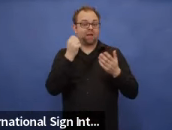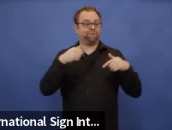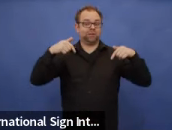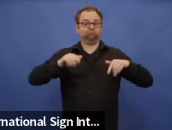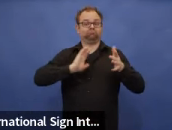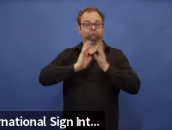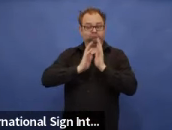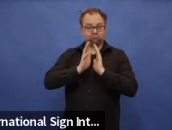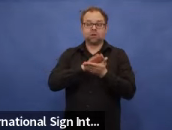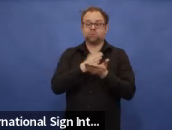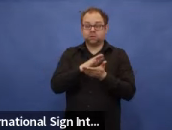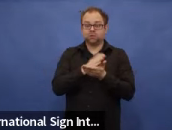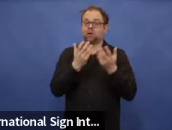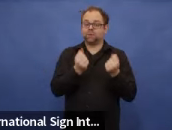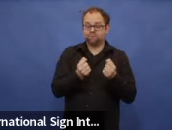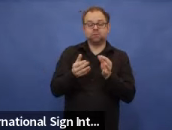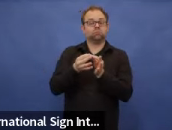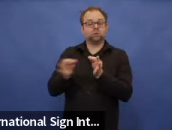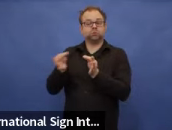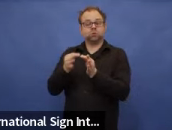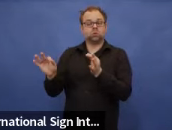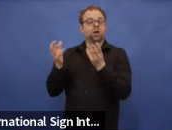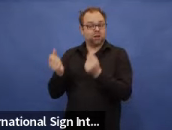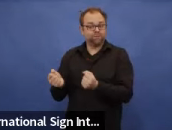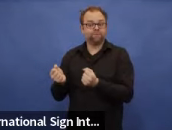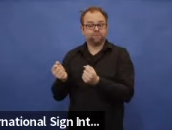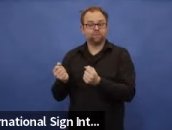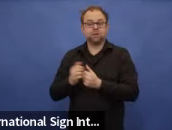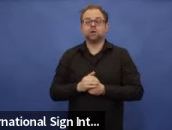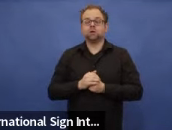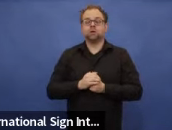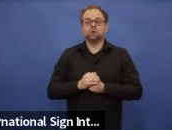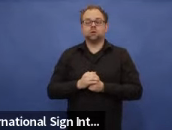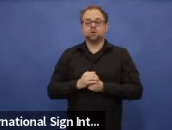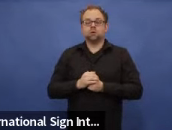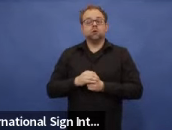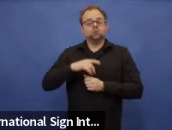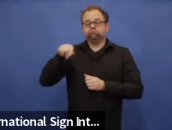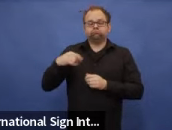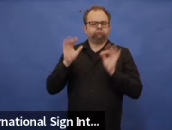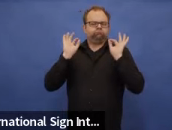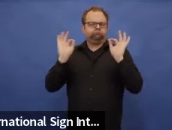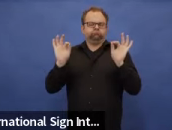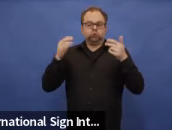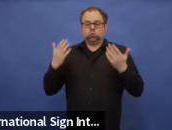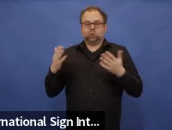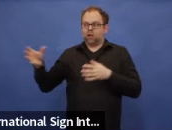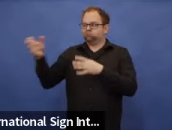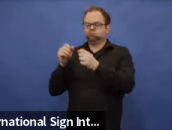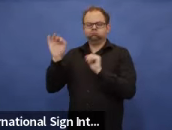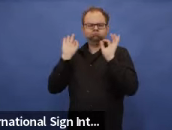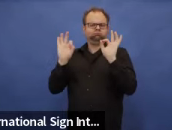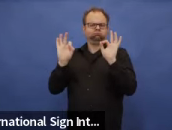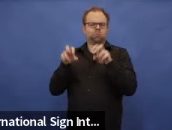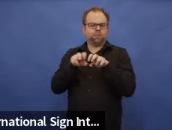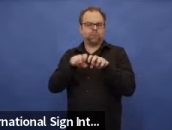transfers or covering healthcare costs. Today we start the day with three parallel sessions,